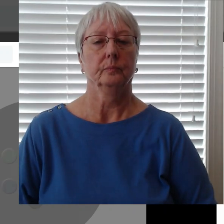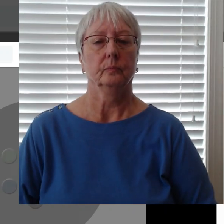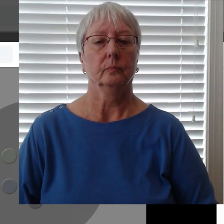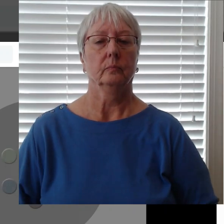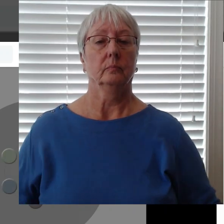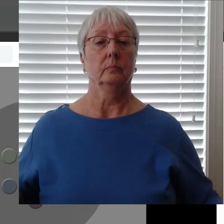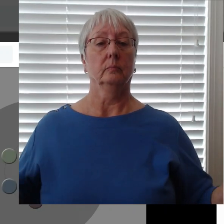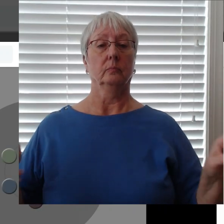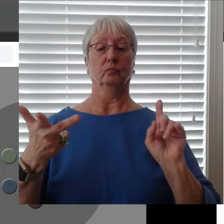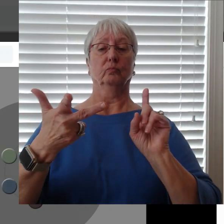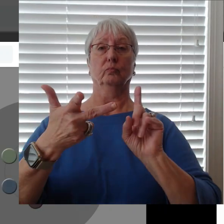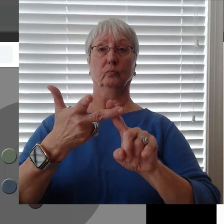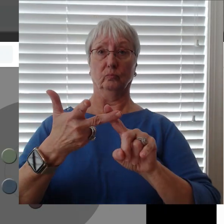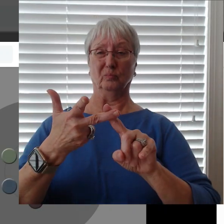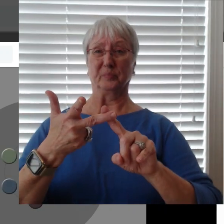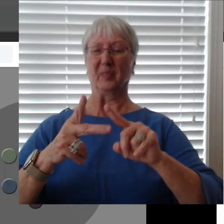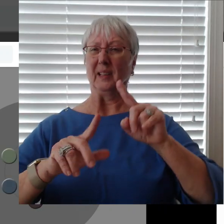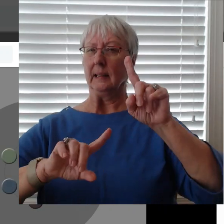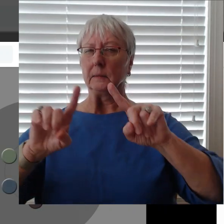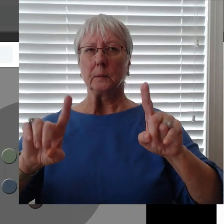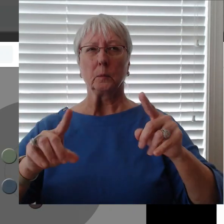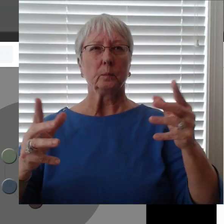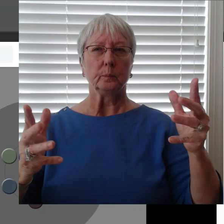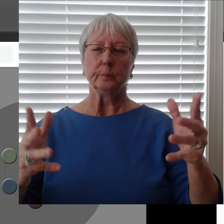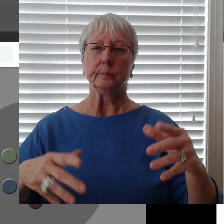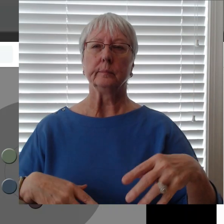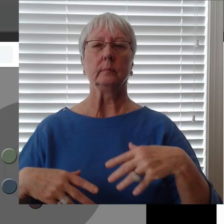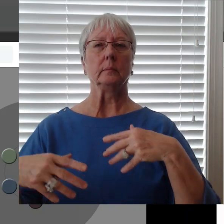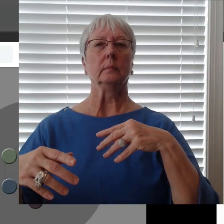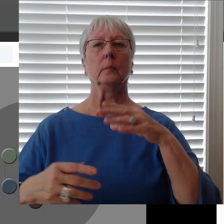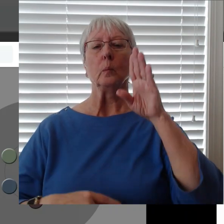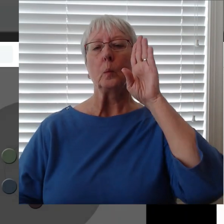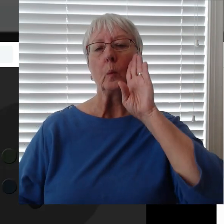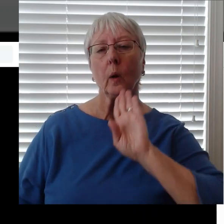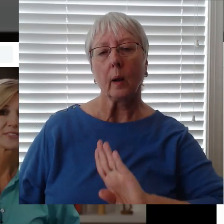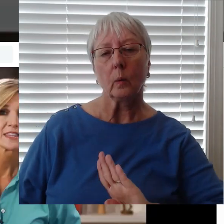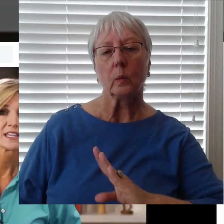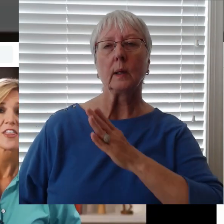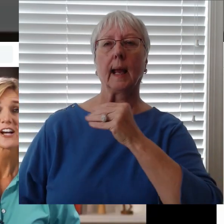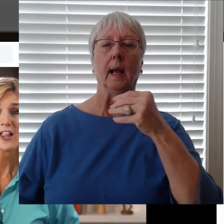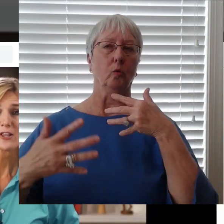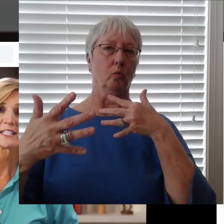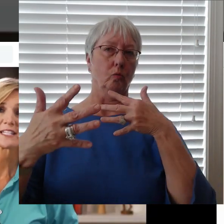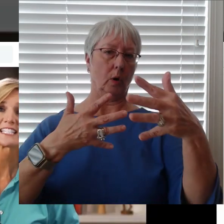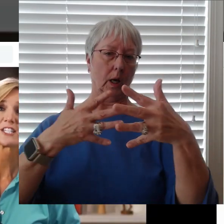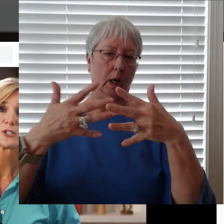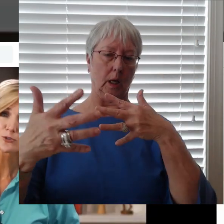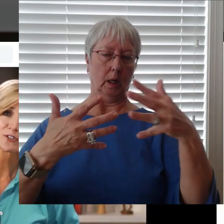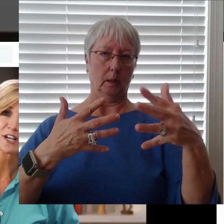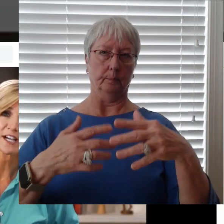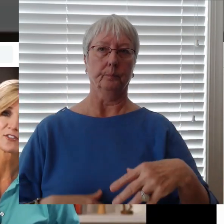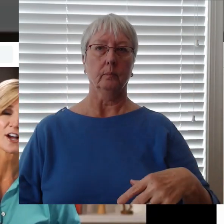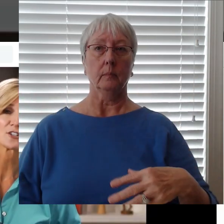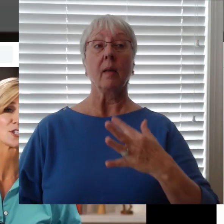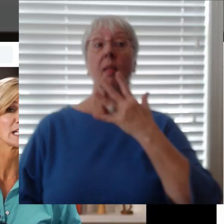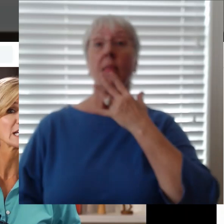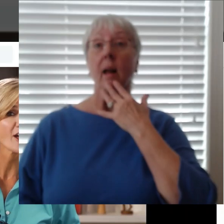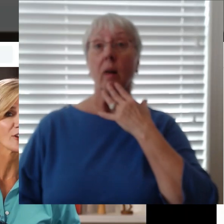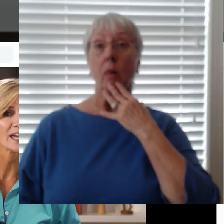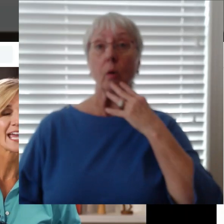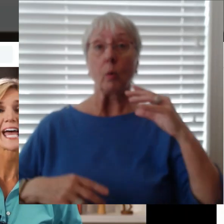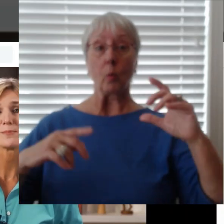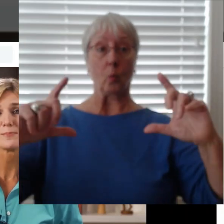Tertiary colors are variations of browns and grays. The color wheel is a useful guide for